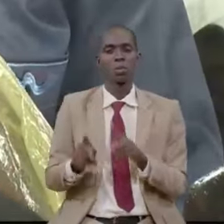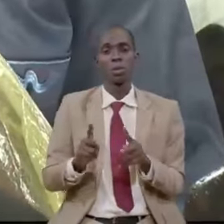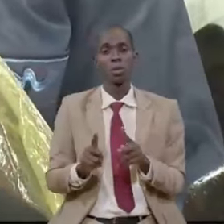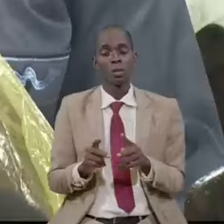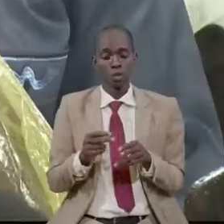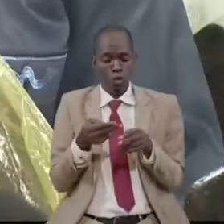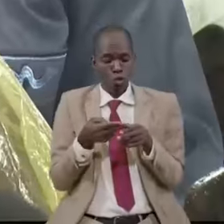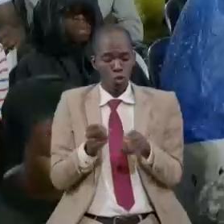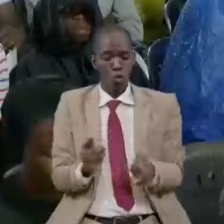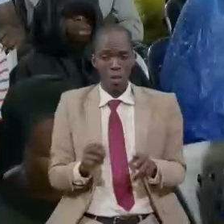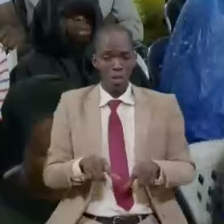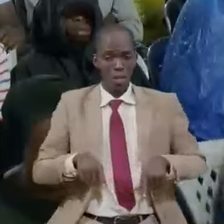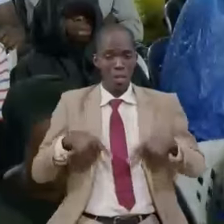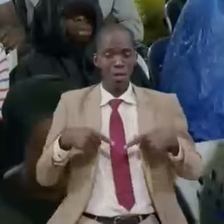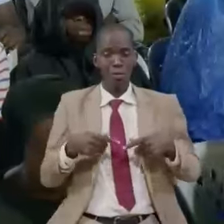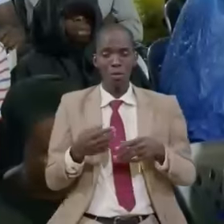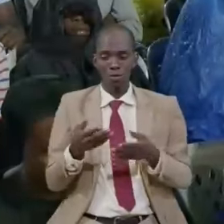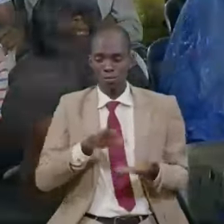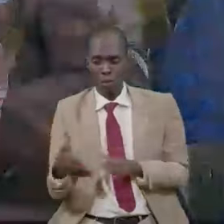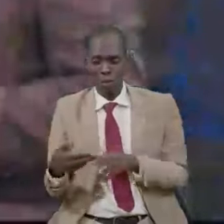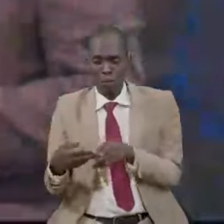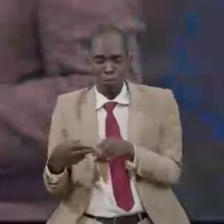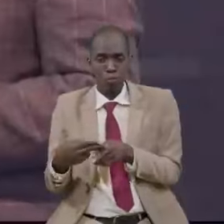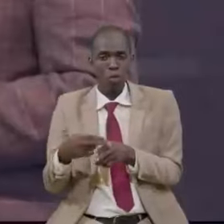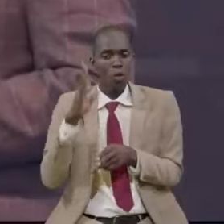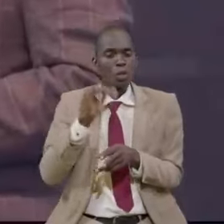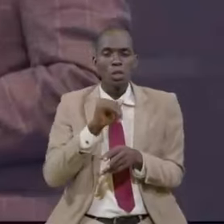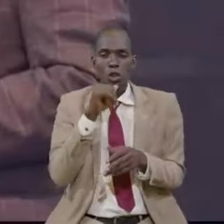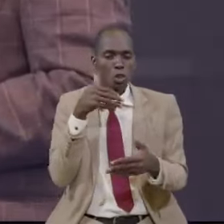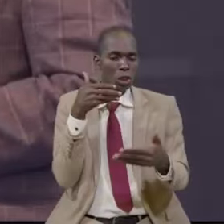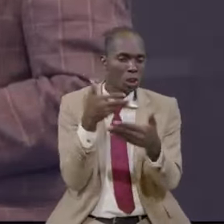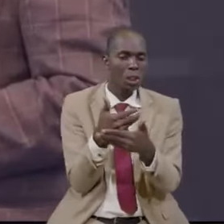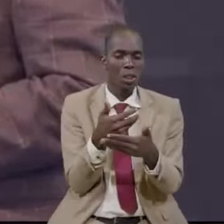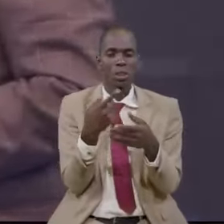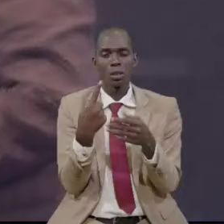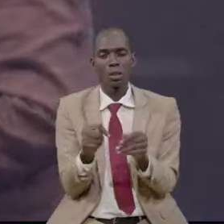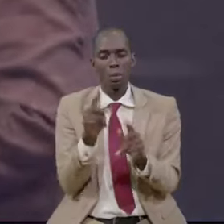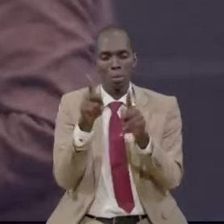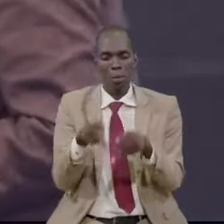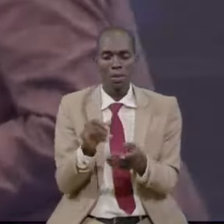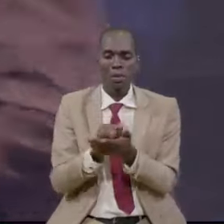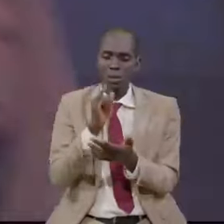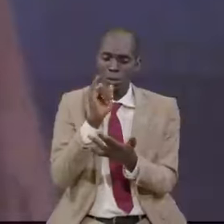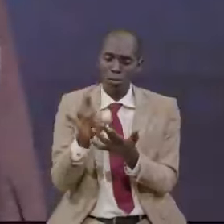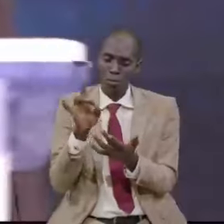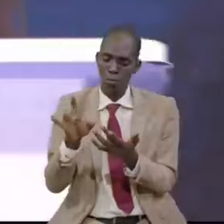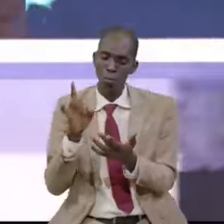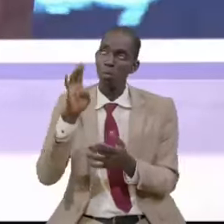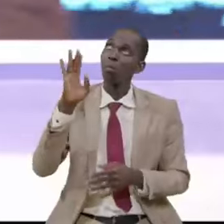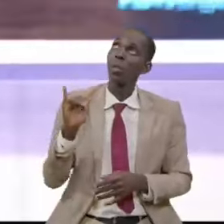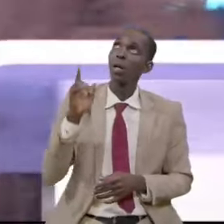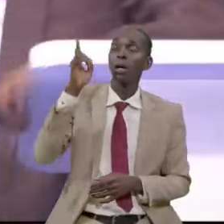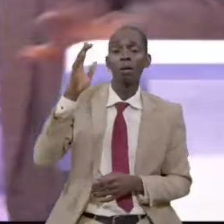not get to the gate of the chosen generation. Any